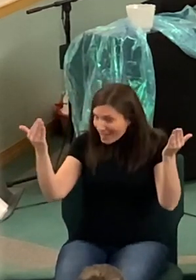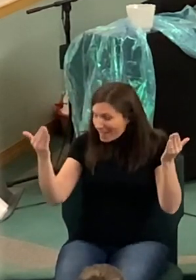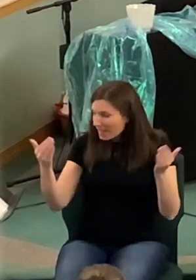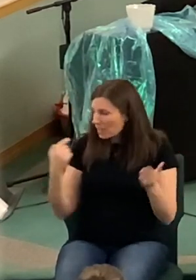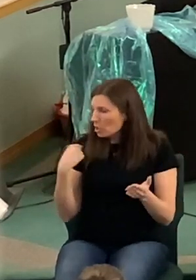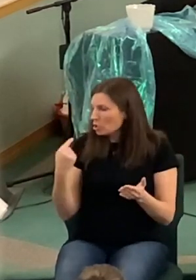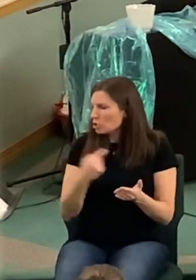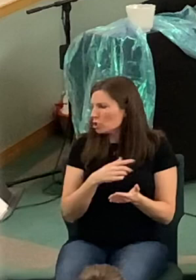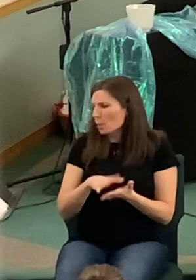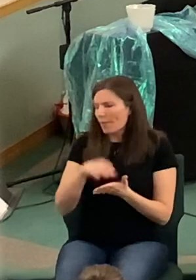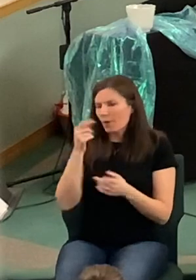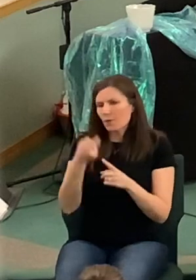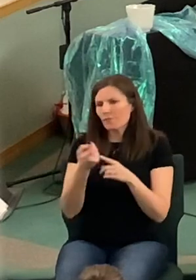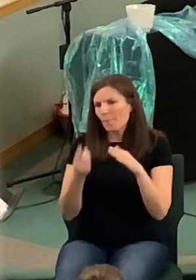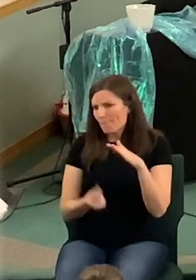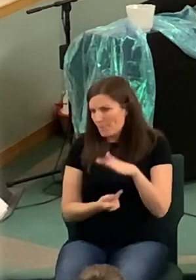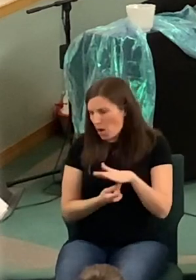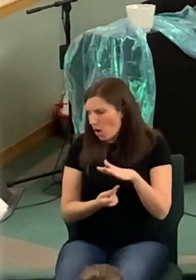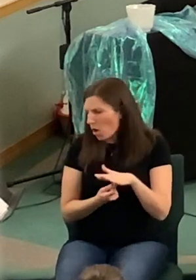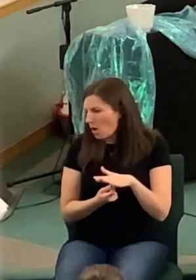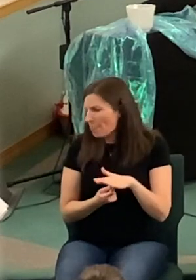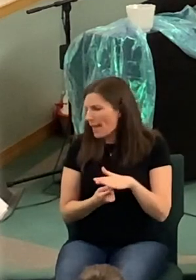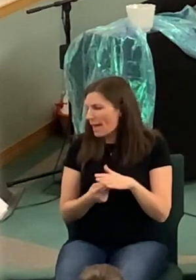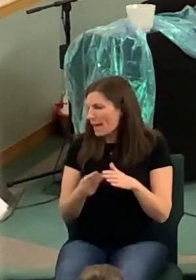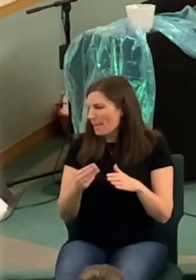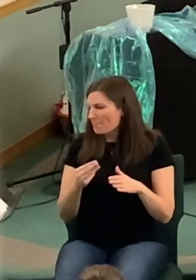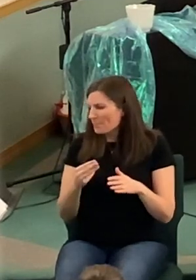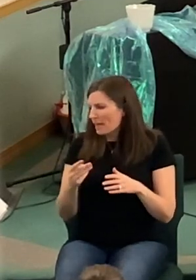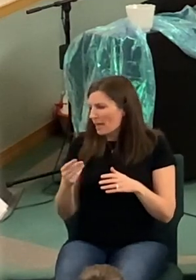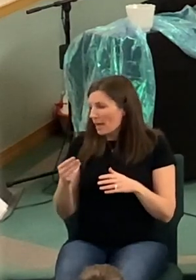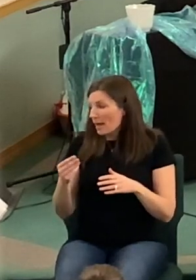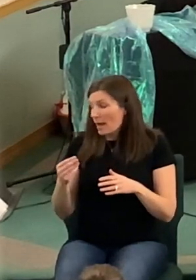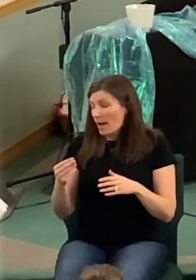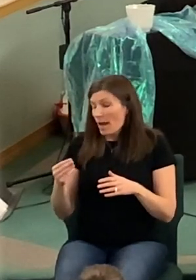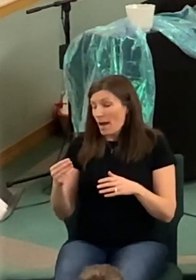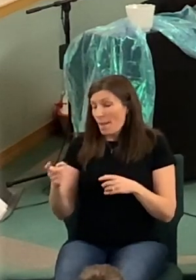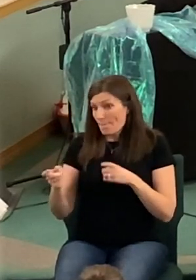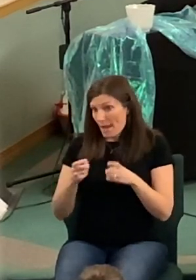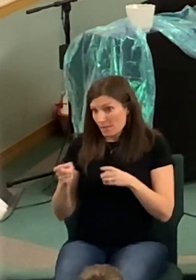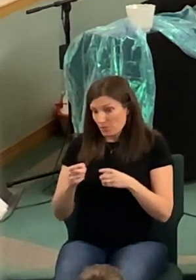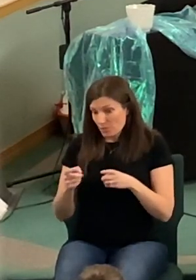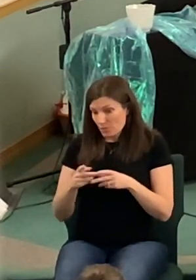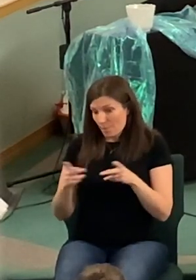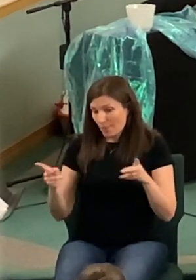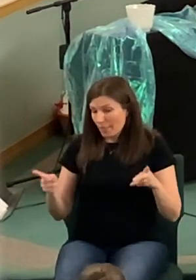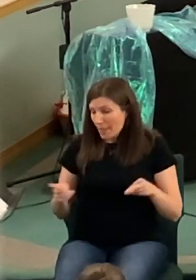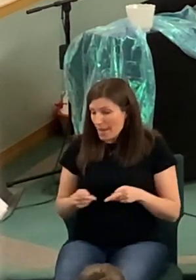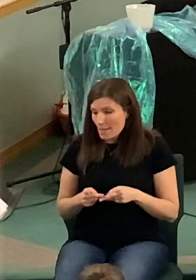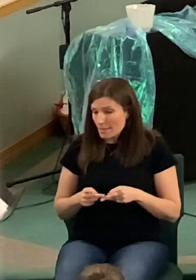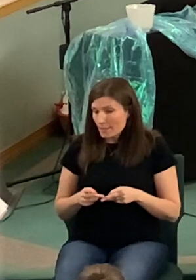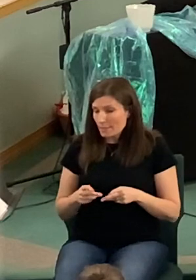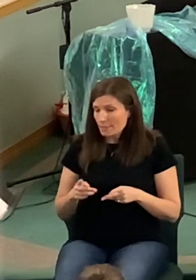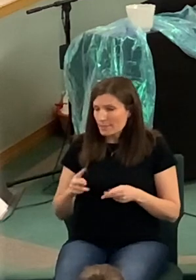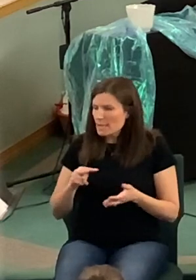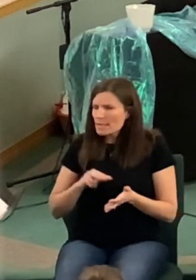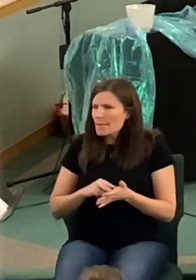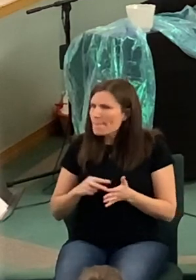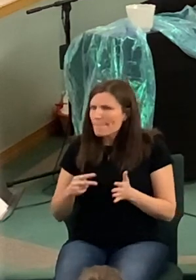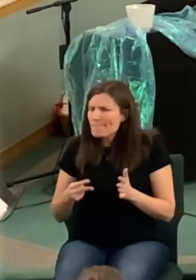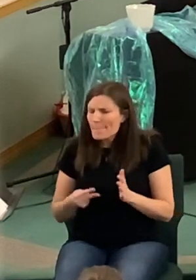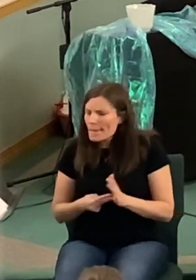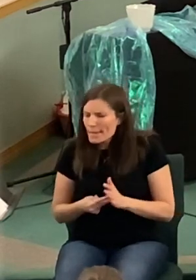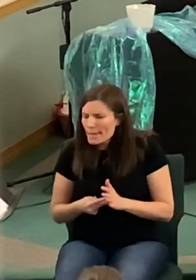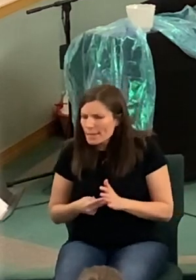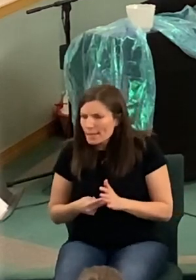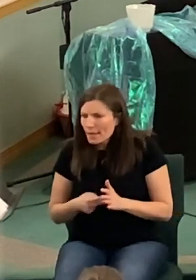We learn from Paul here that a master's place or his position does not make him exempt from